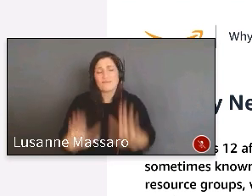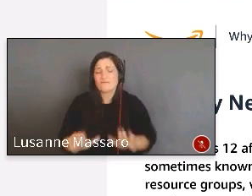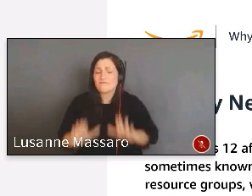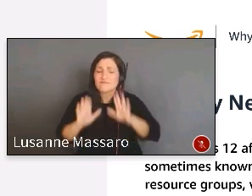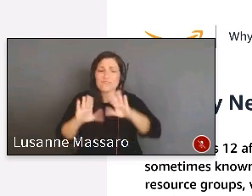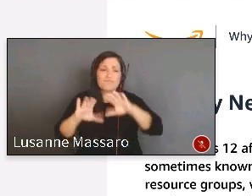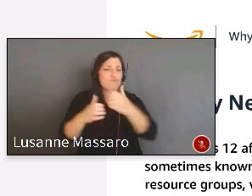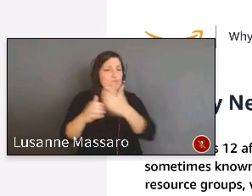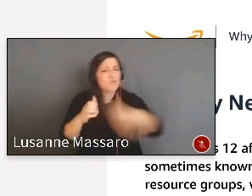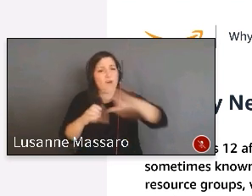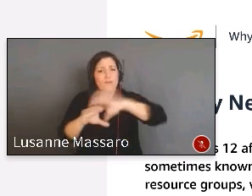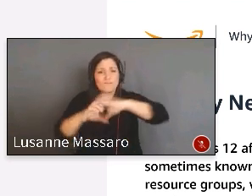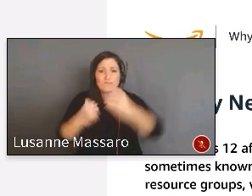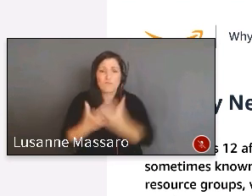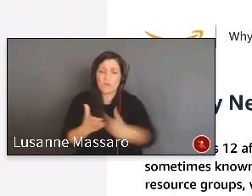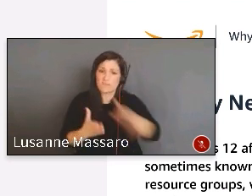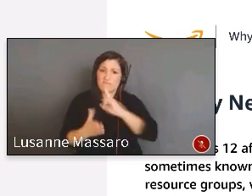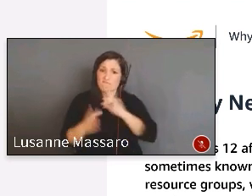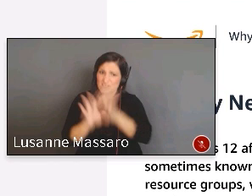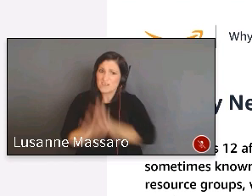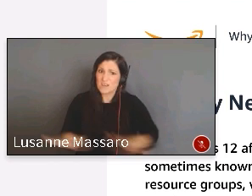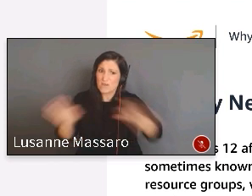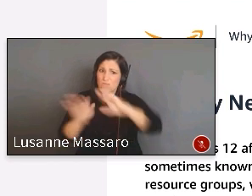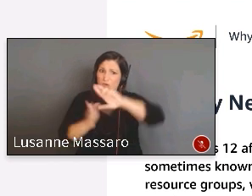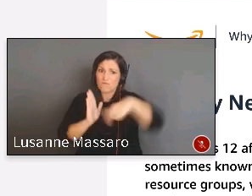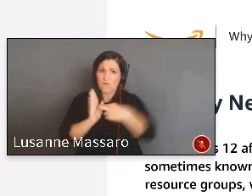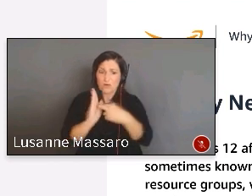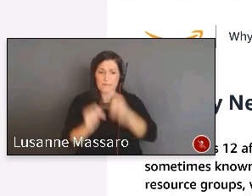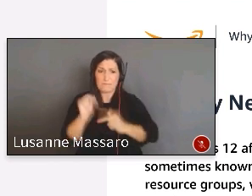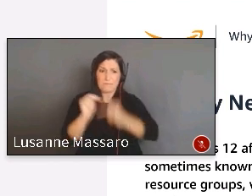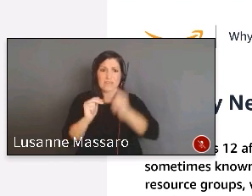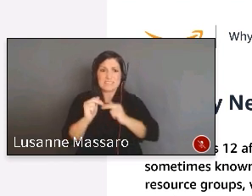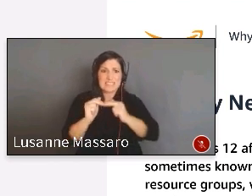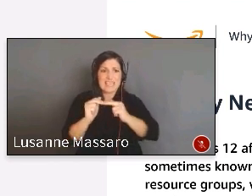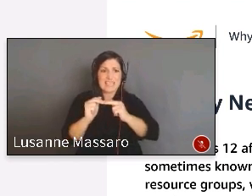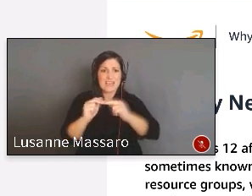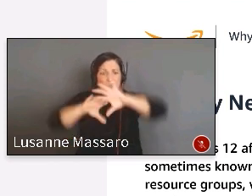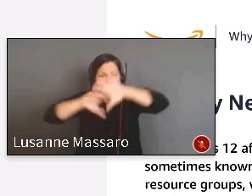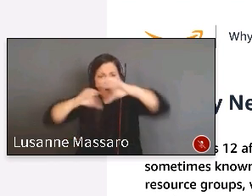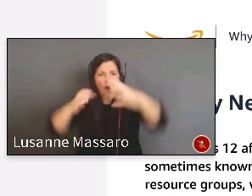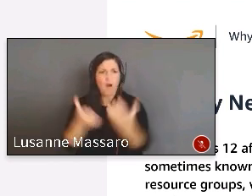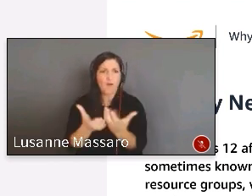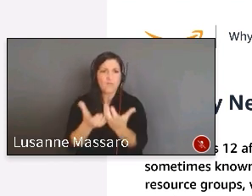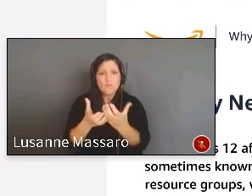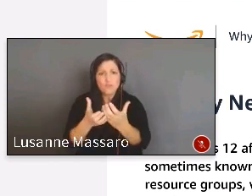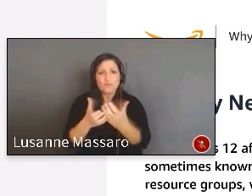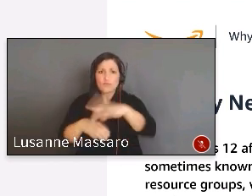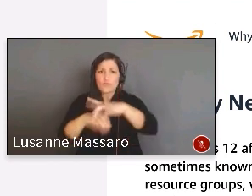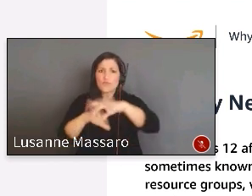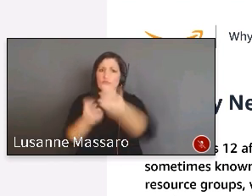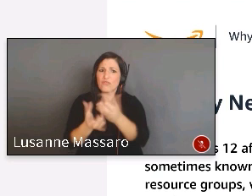important roles in building an international network and creating a community within